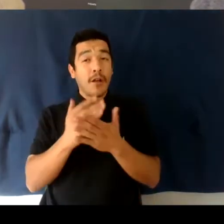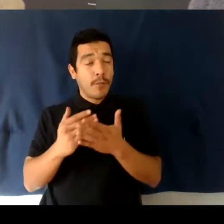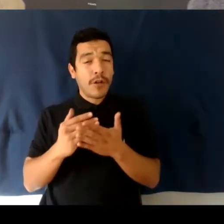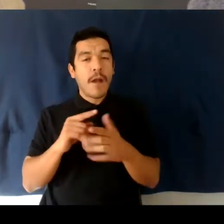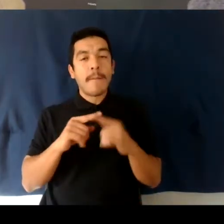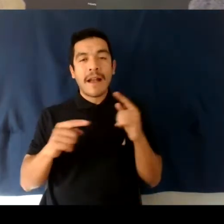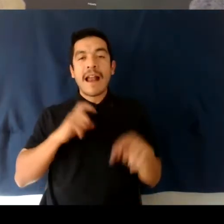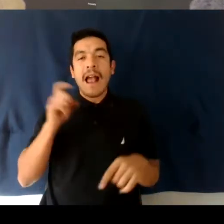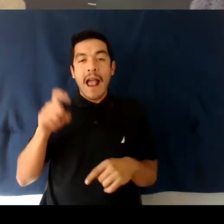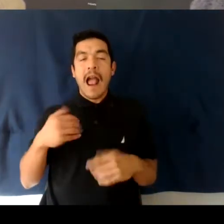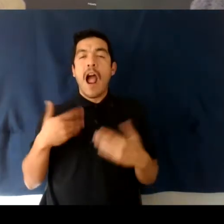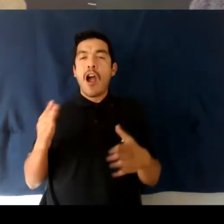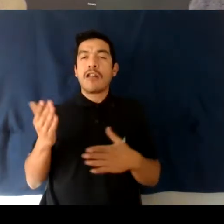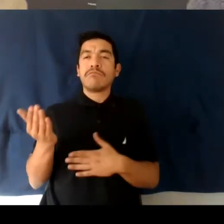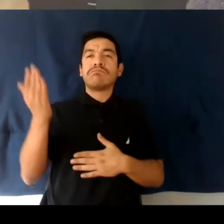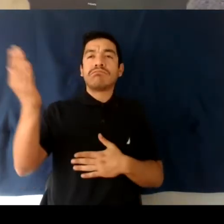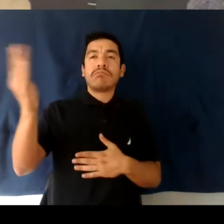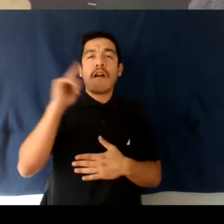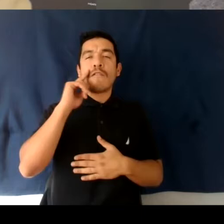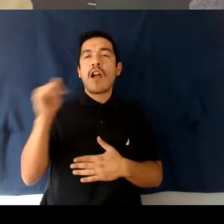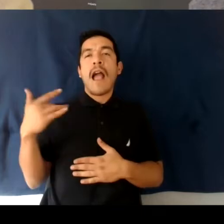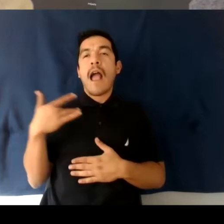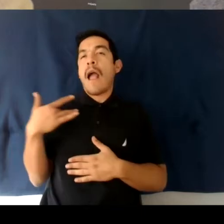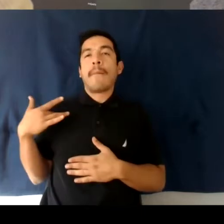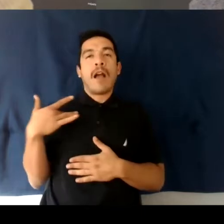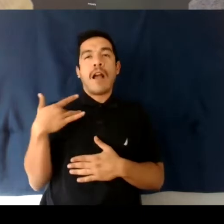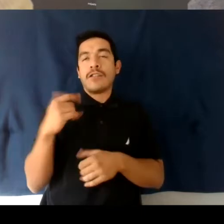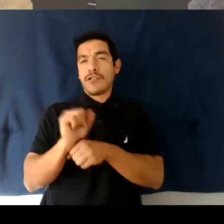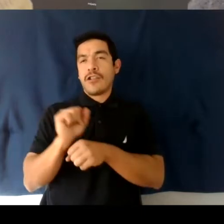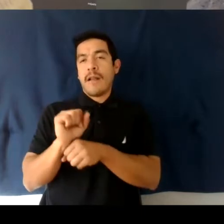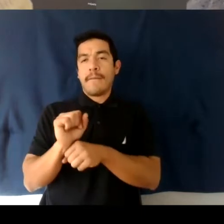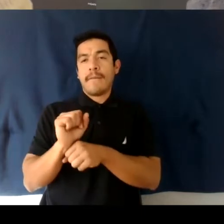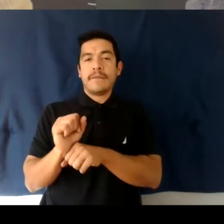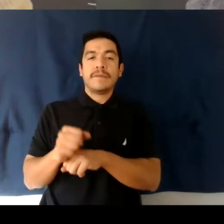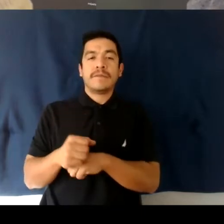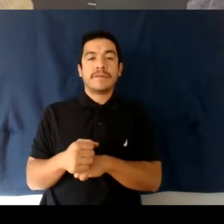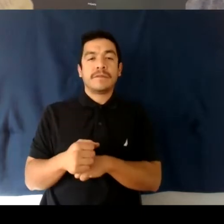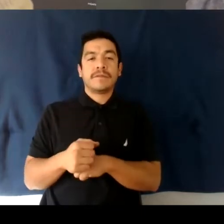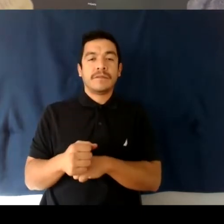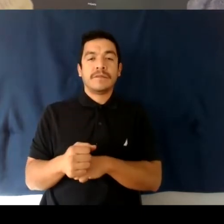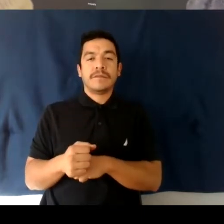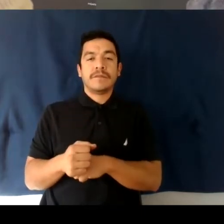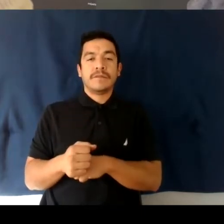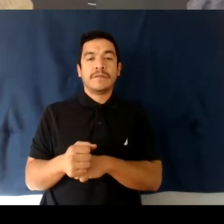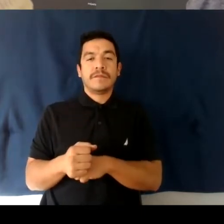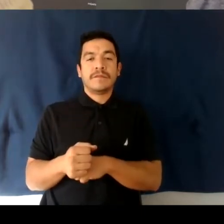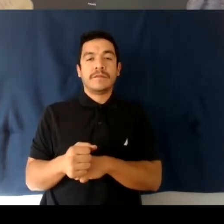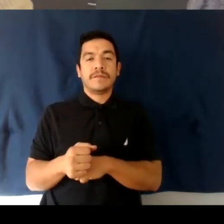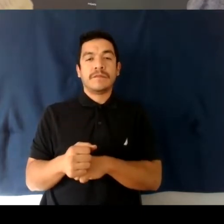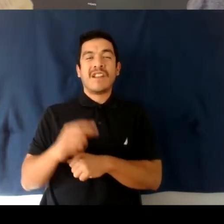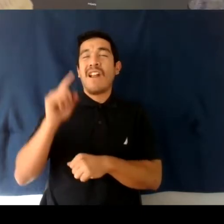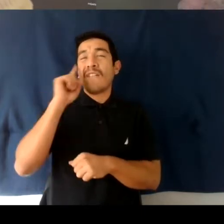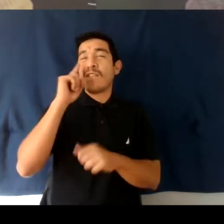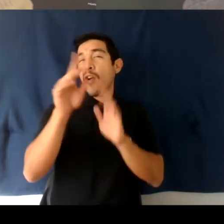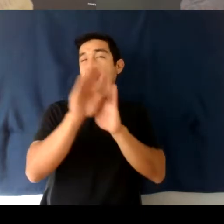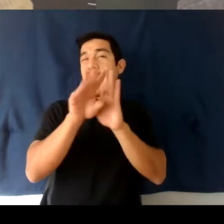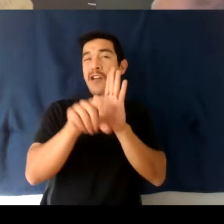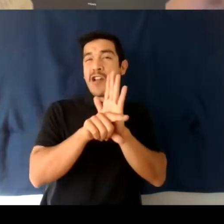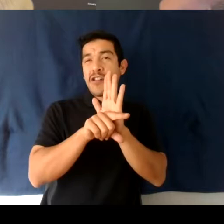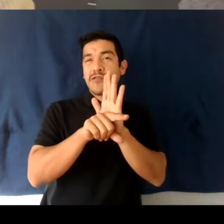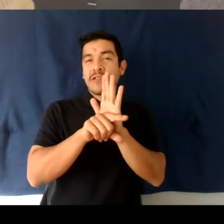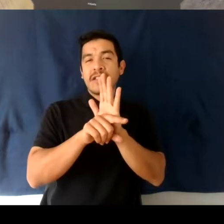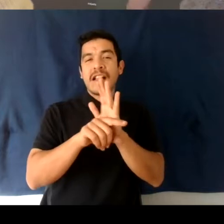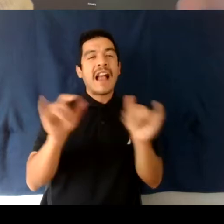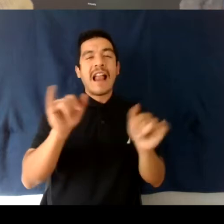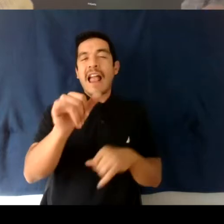I had submitted for this modeling gig, and it was even for just background. It was like a background, like